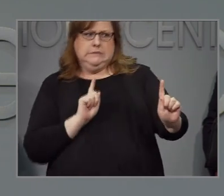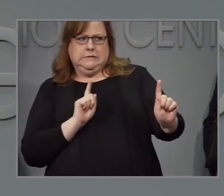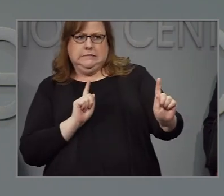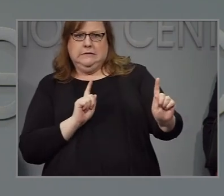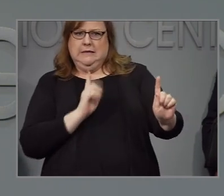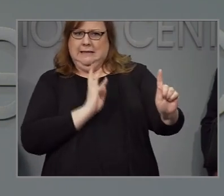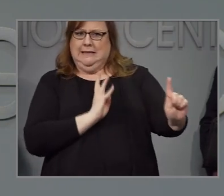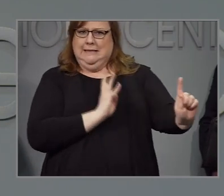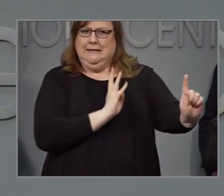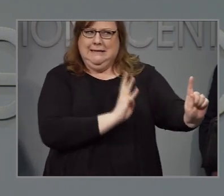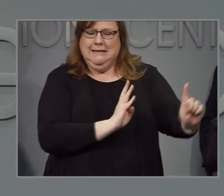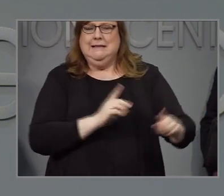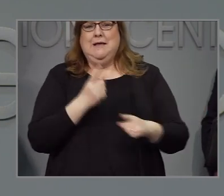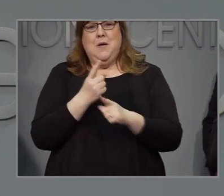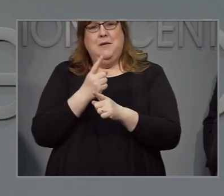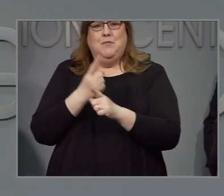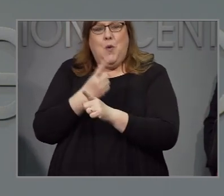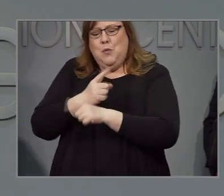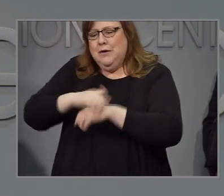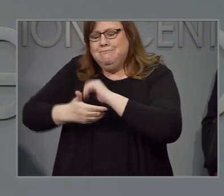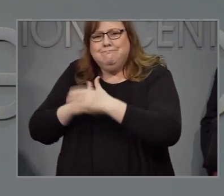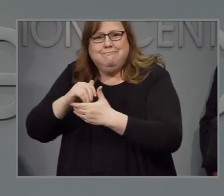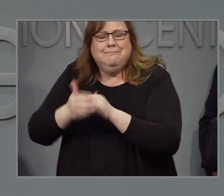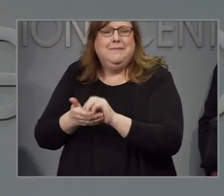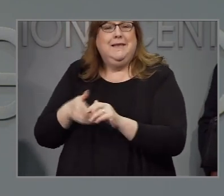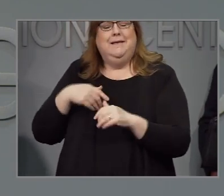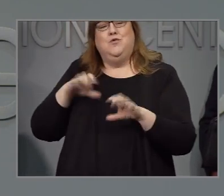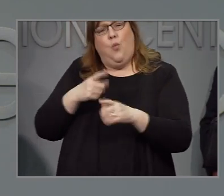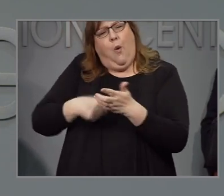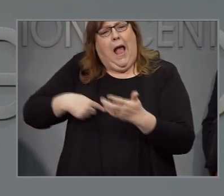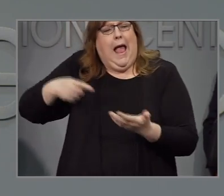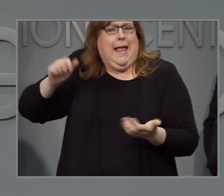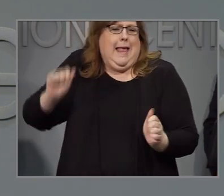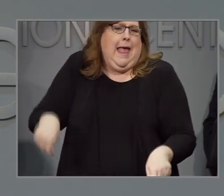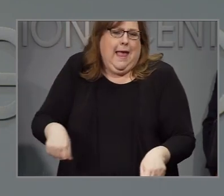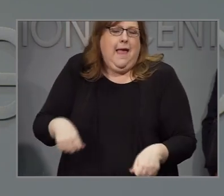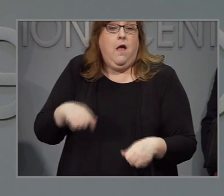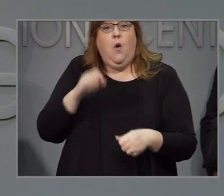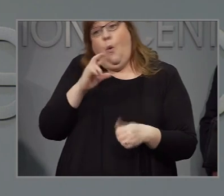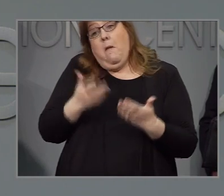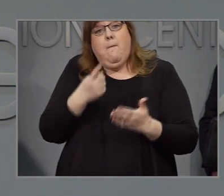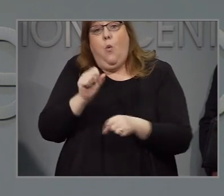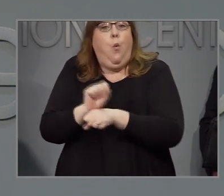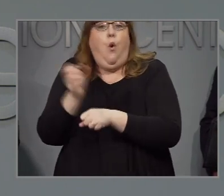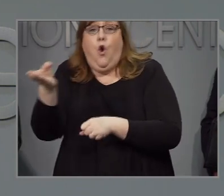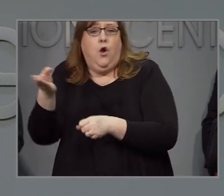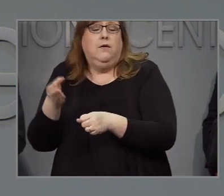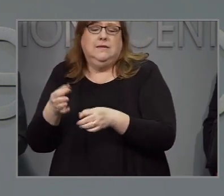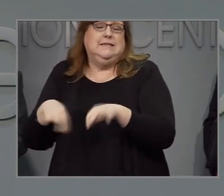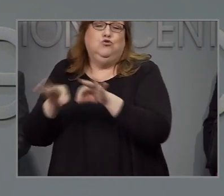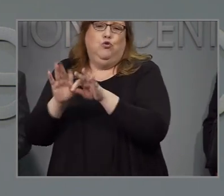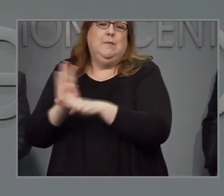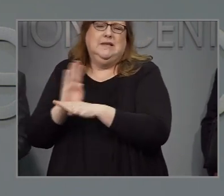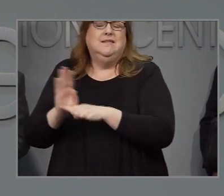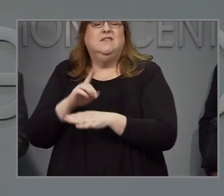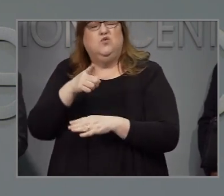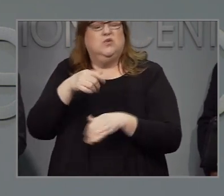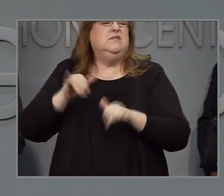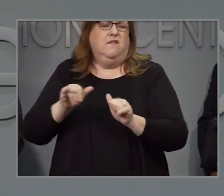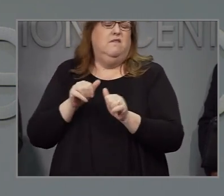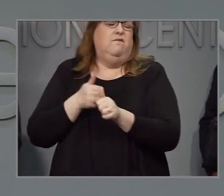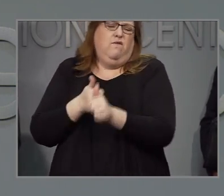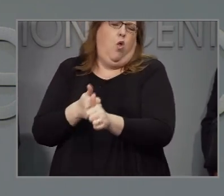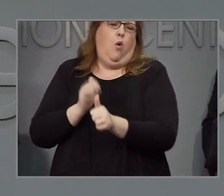washing, or you work at one of those essential businesses as well. So keep up on the good work and following the guidance in the executive